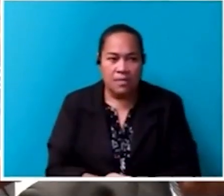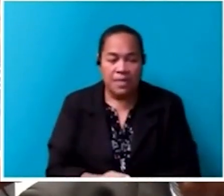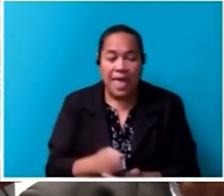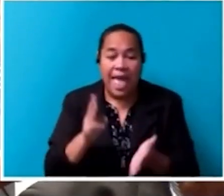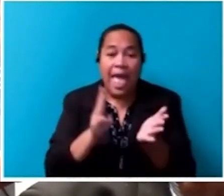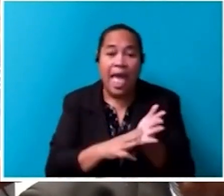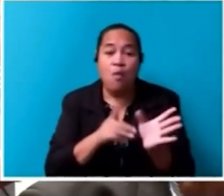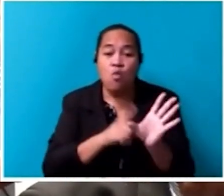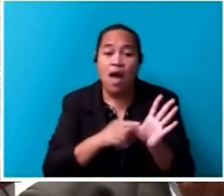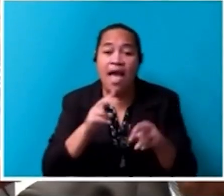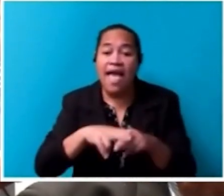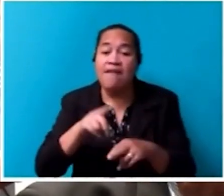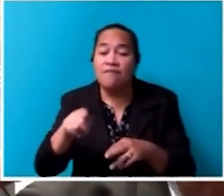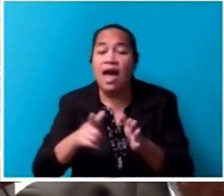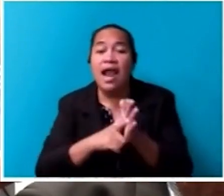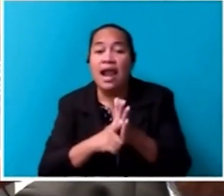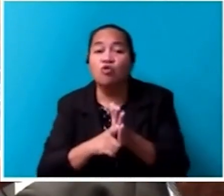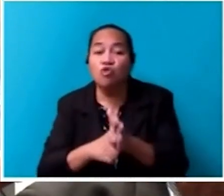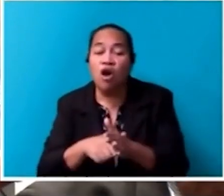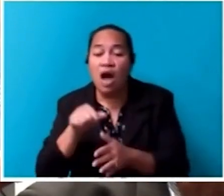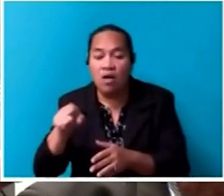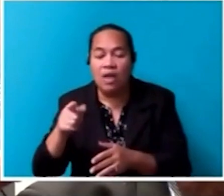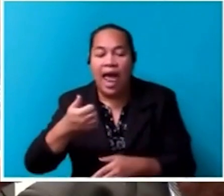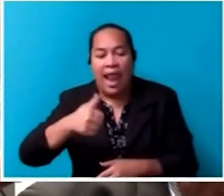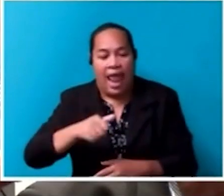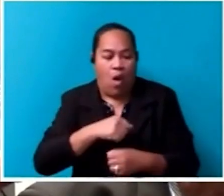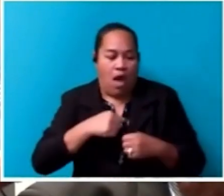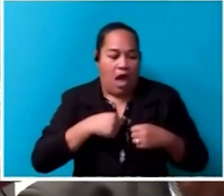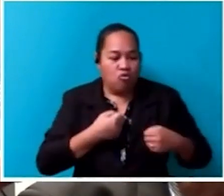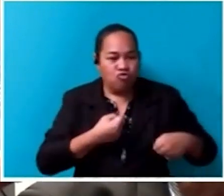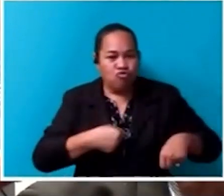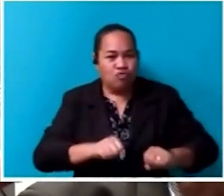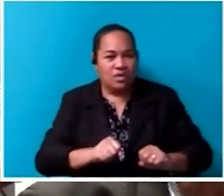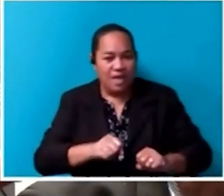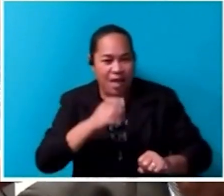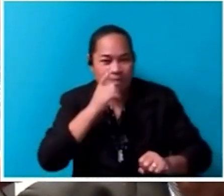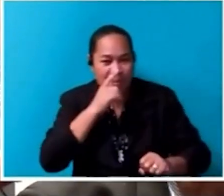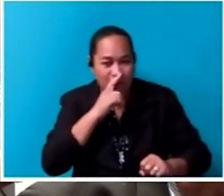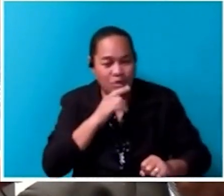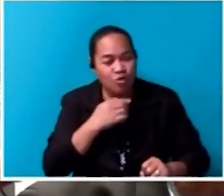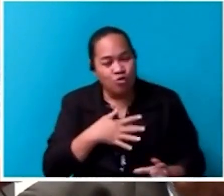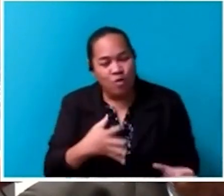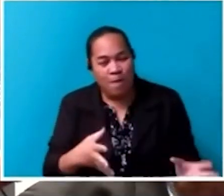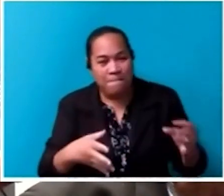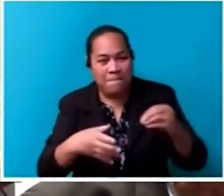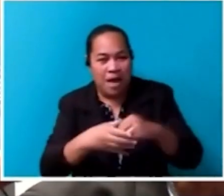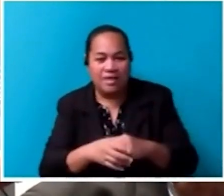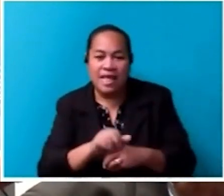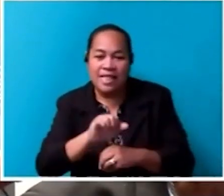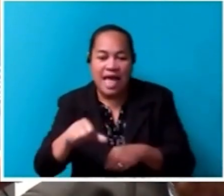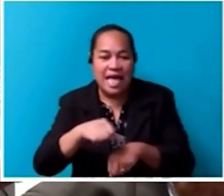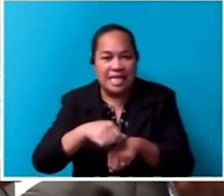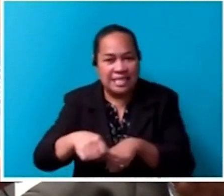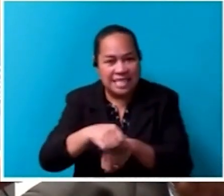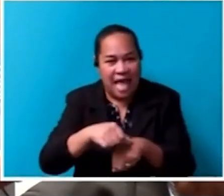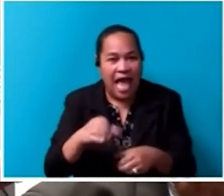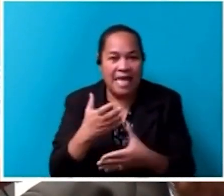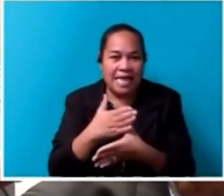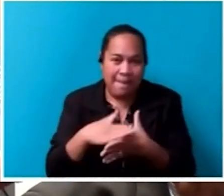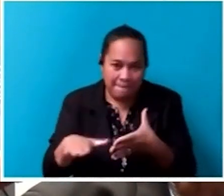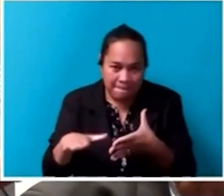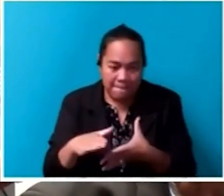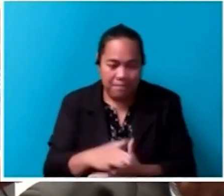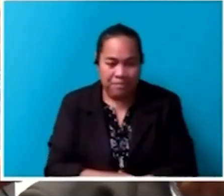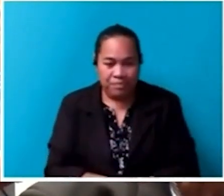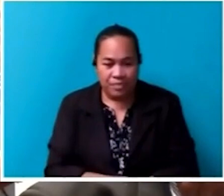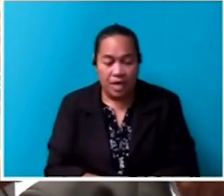MYF of Lautoka Division for allowing our street dwellers to be part of their Easter camp.